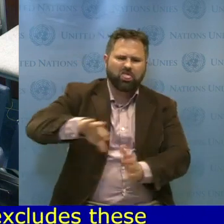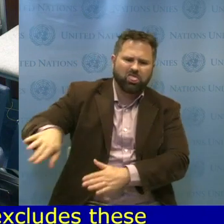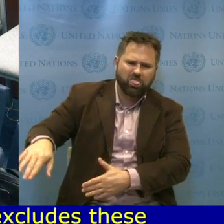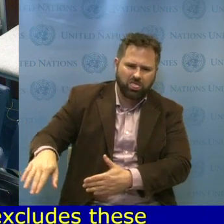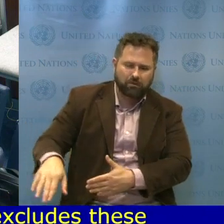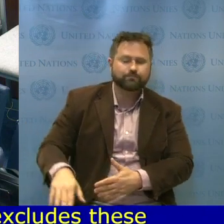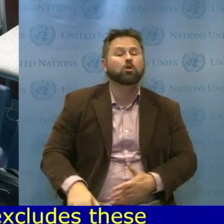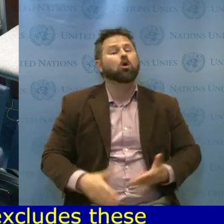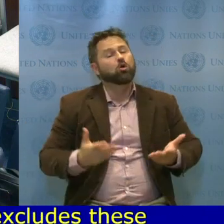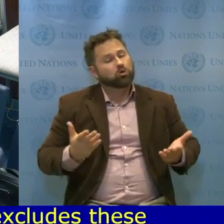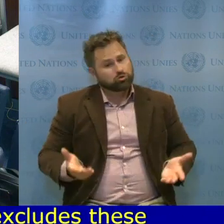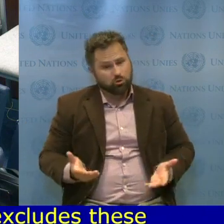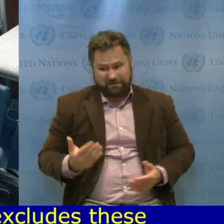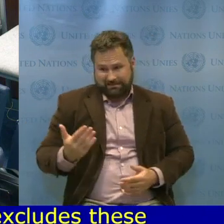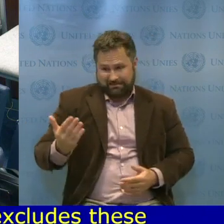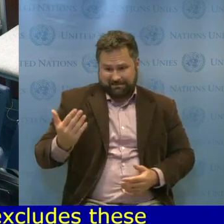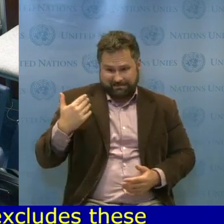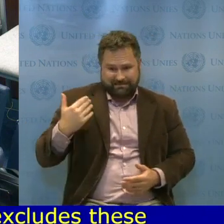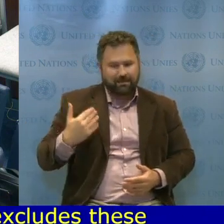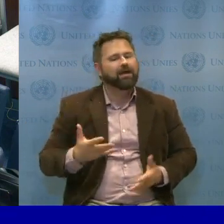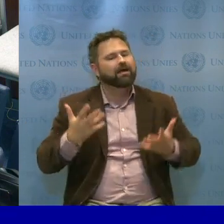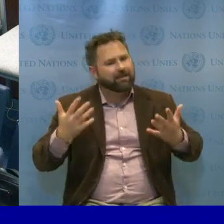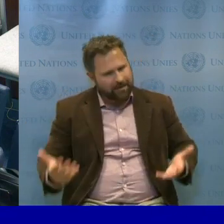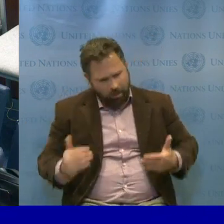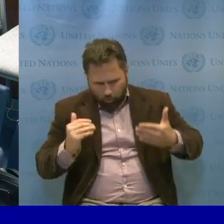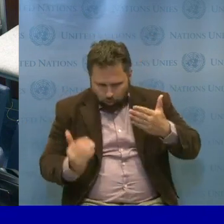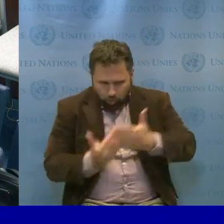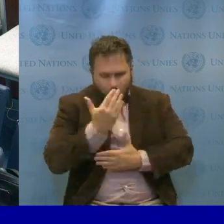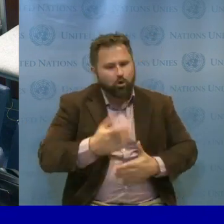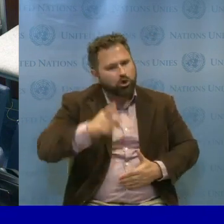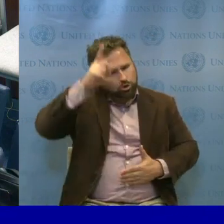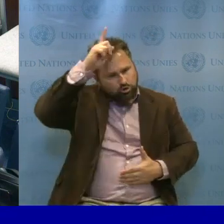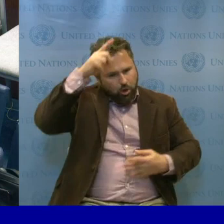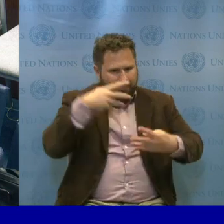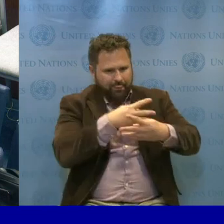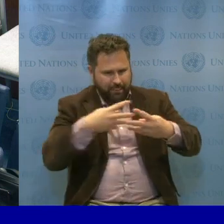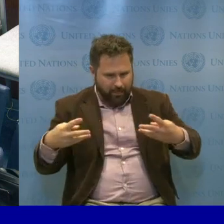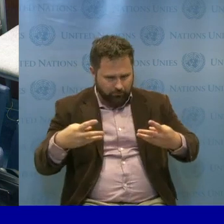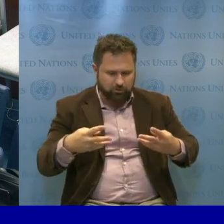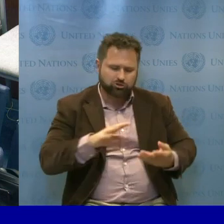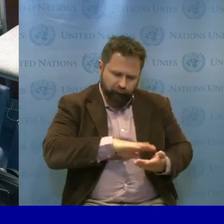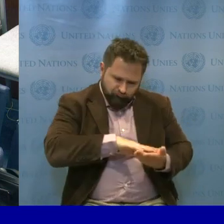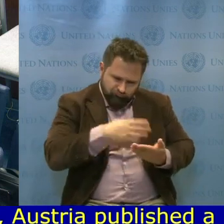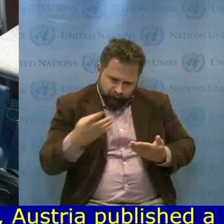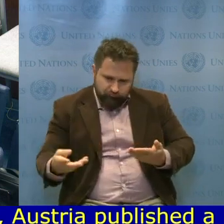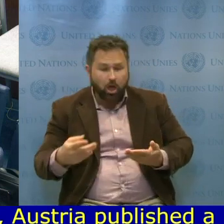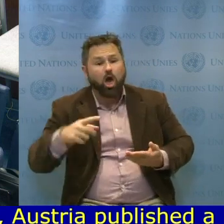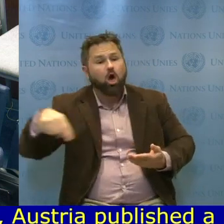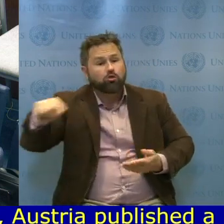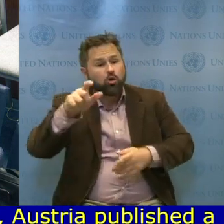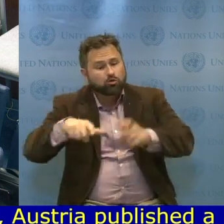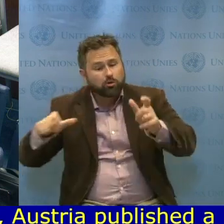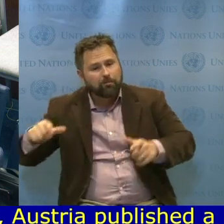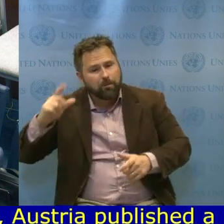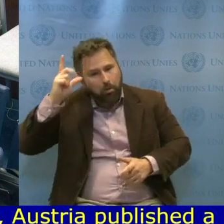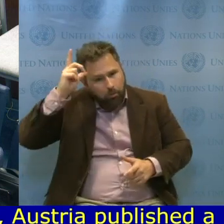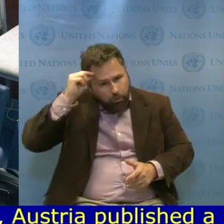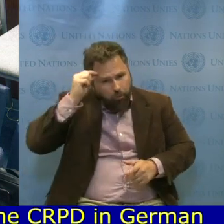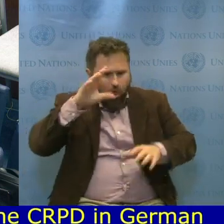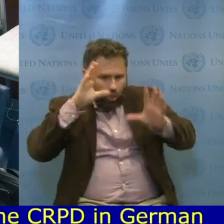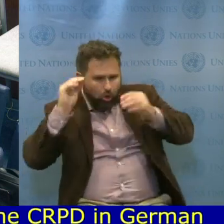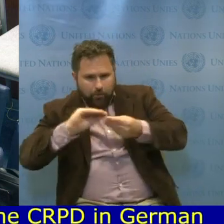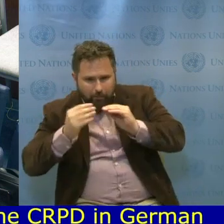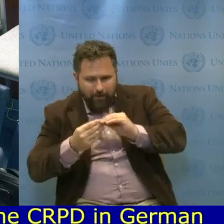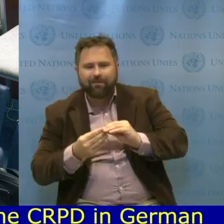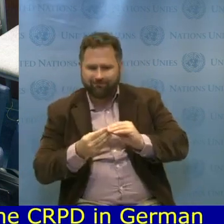easy-to-read version of the CRPD in German, which was developed in cooperation with people with learning disabilities. This version now contains the complete text